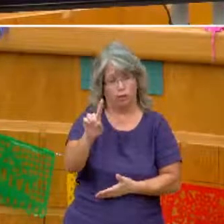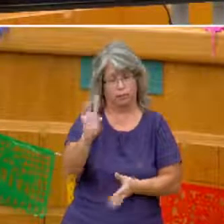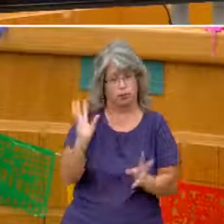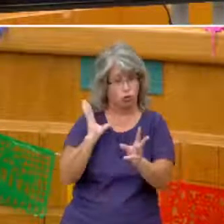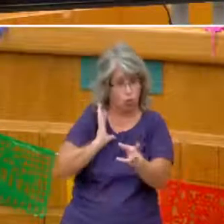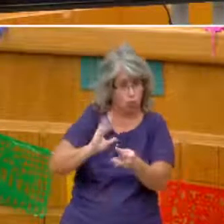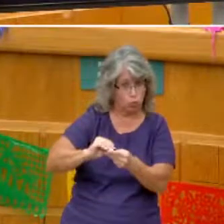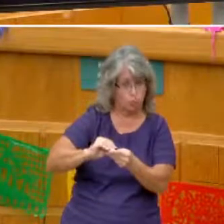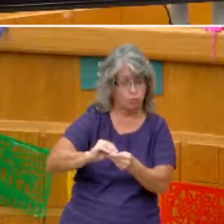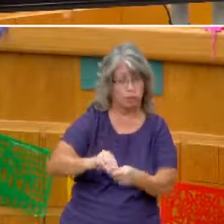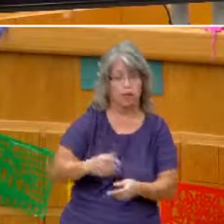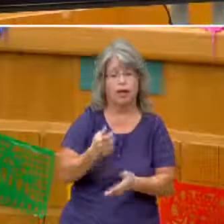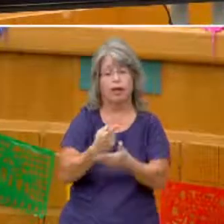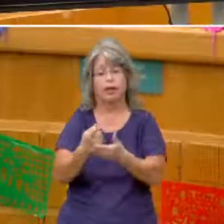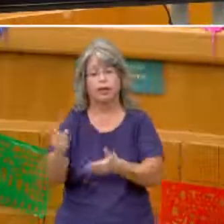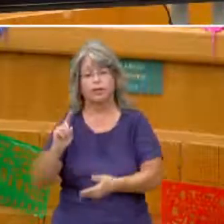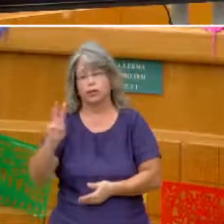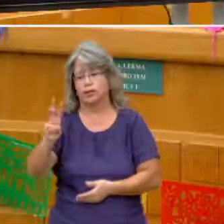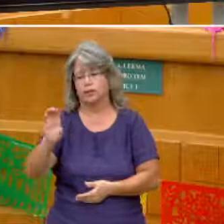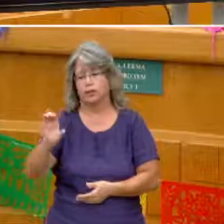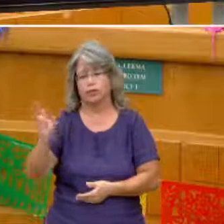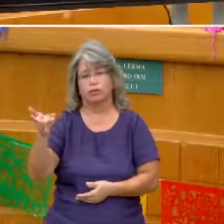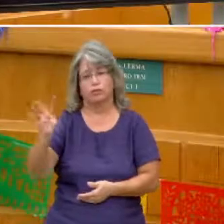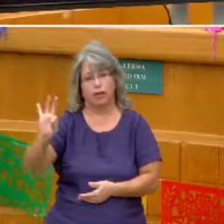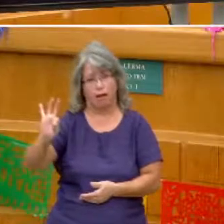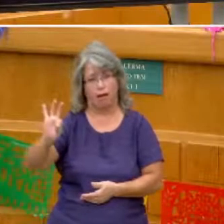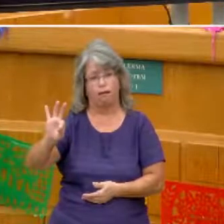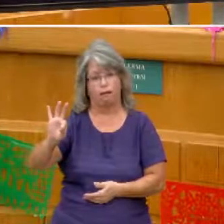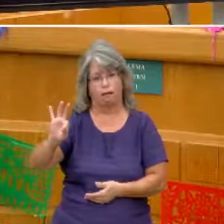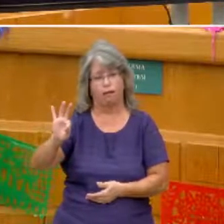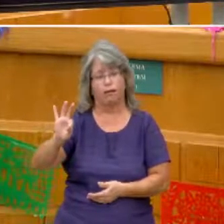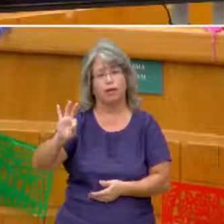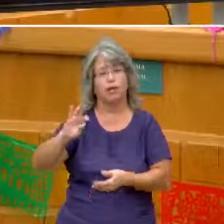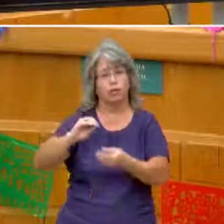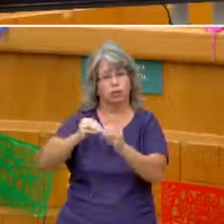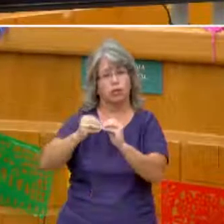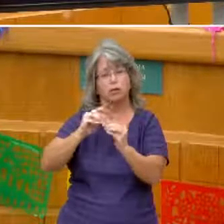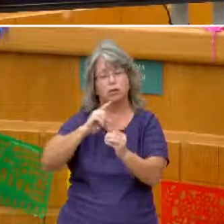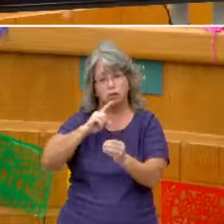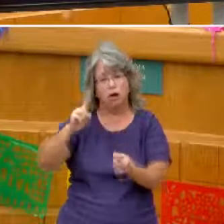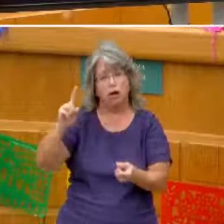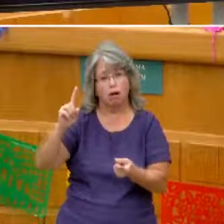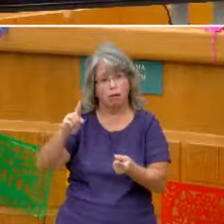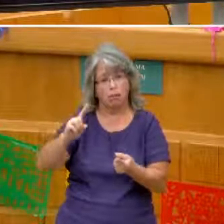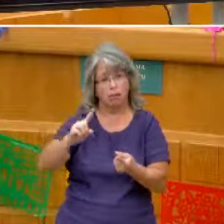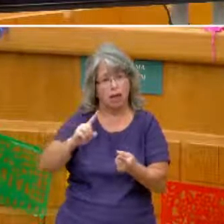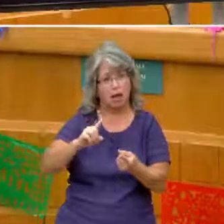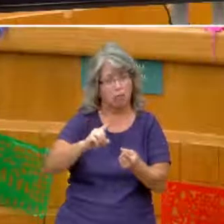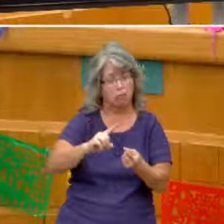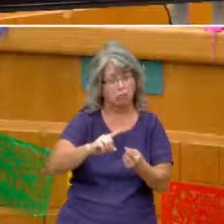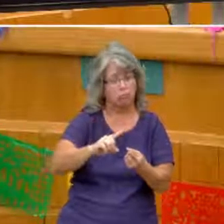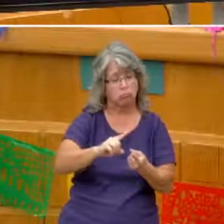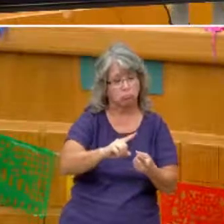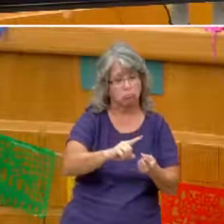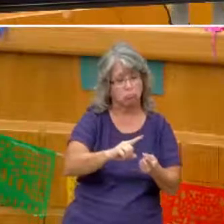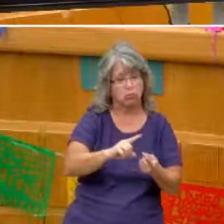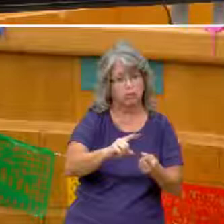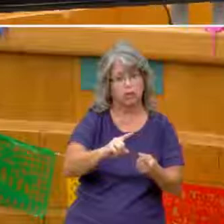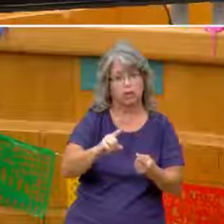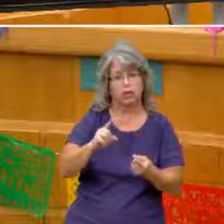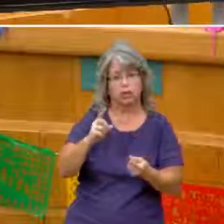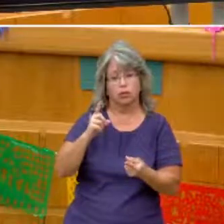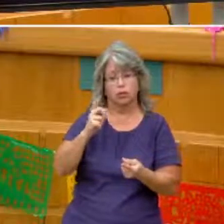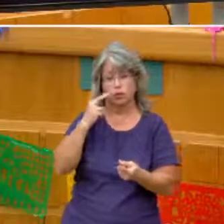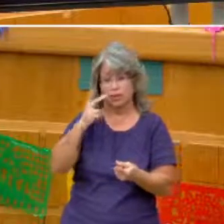and last week there was 679. So the numbers are still coming down, and that's a good thing. And you see a lot of numbers